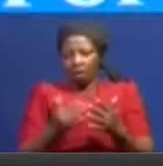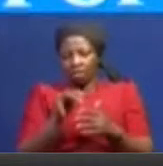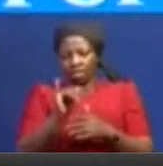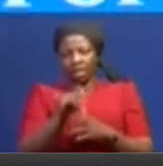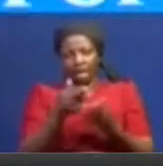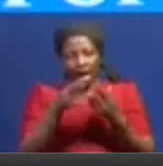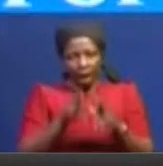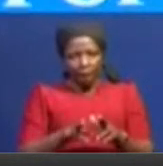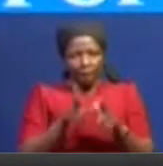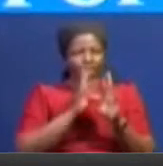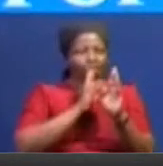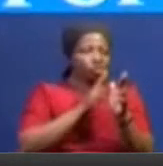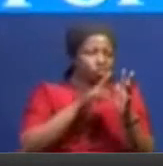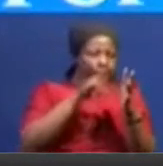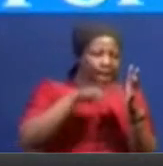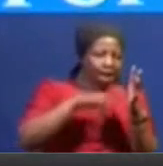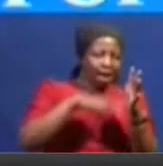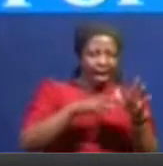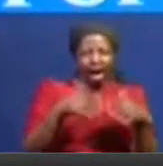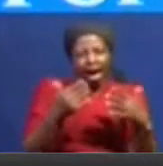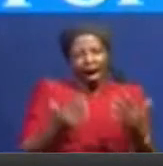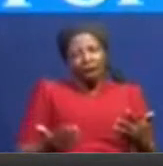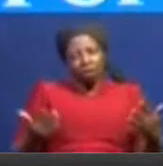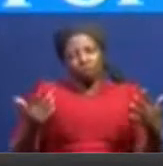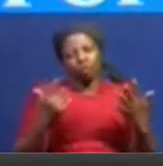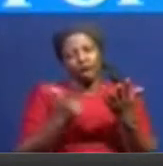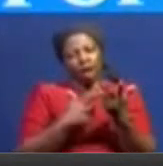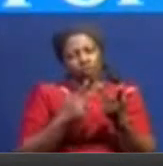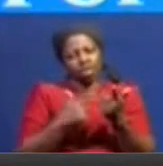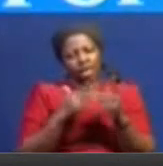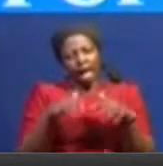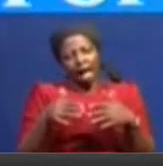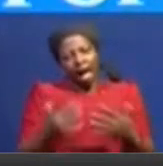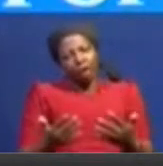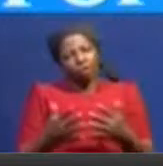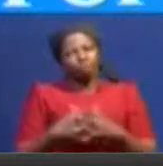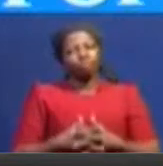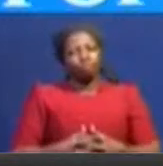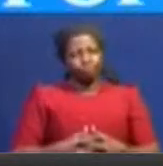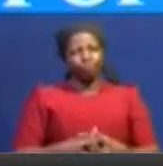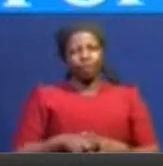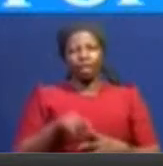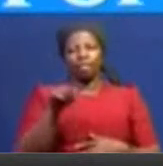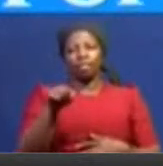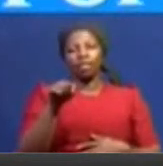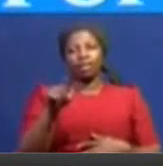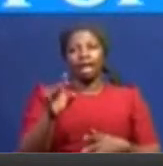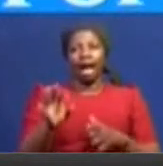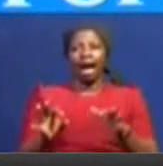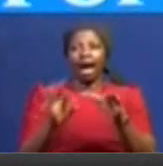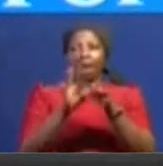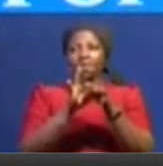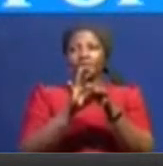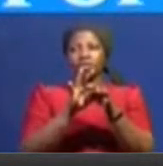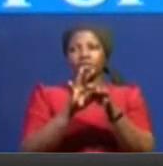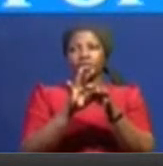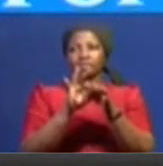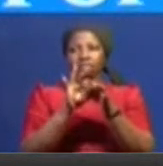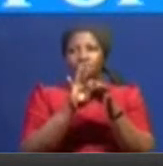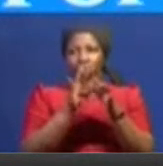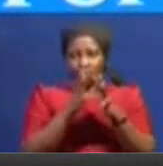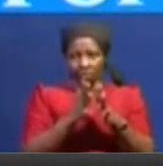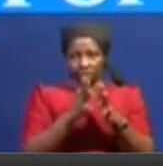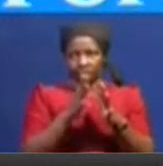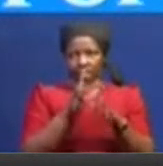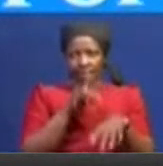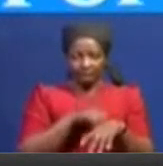were read, how the results were tallied was the proper way. It is it's an arbitrator. The minute you